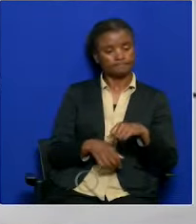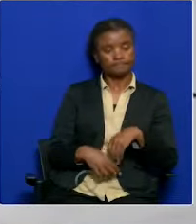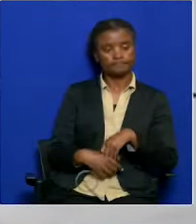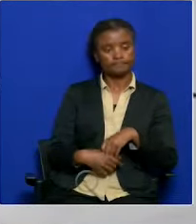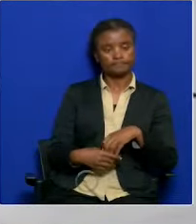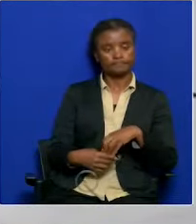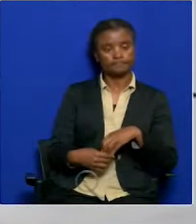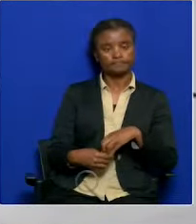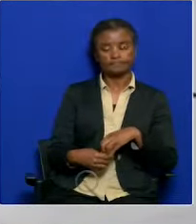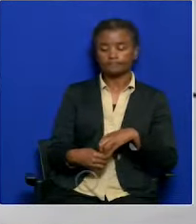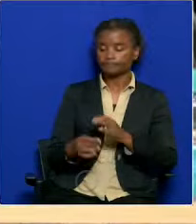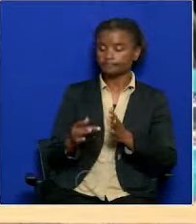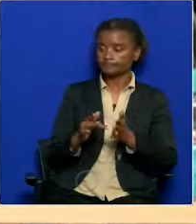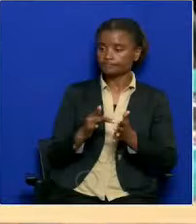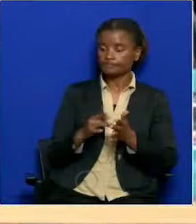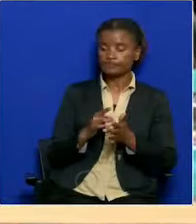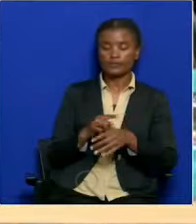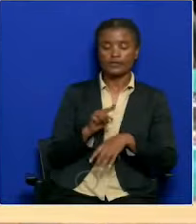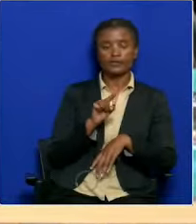191?